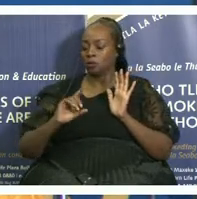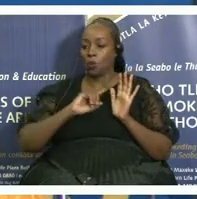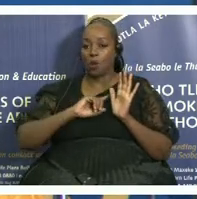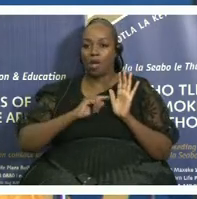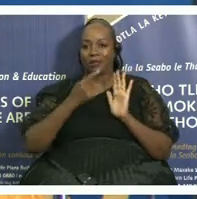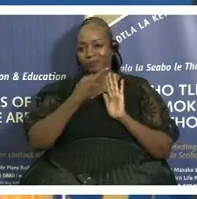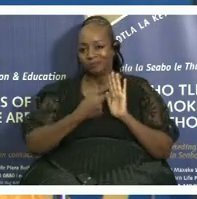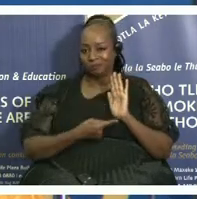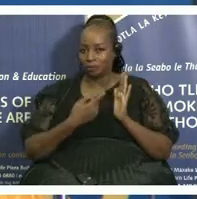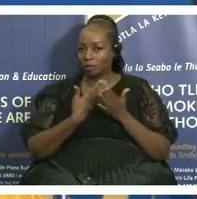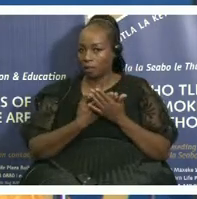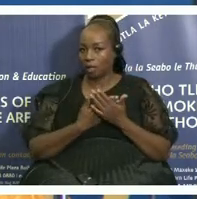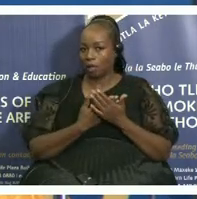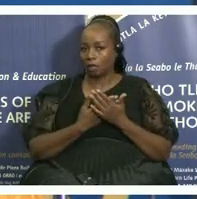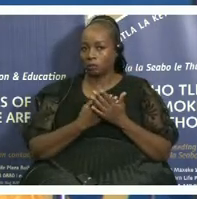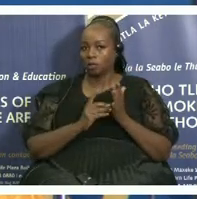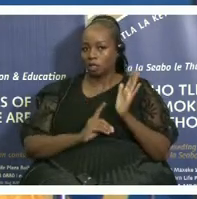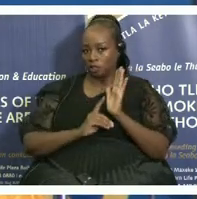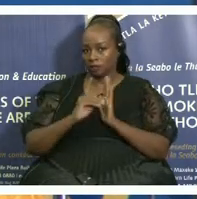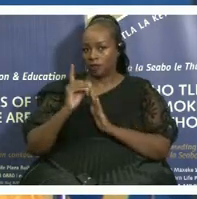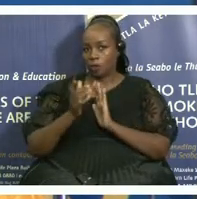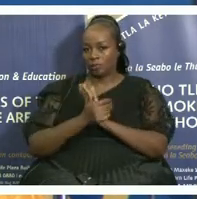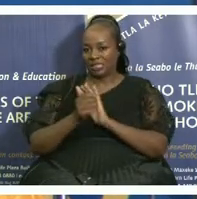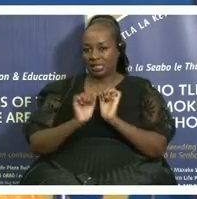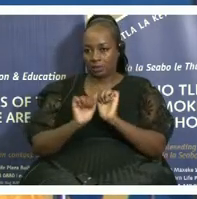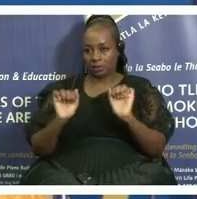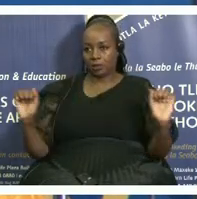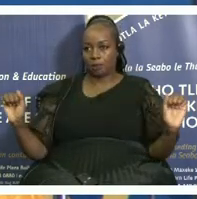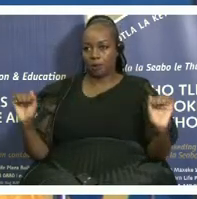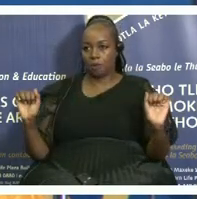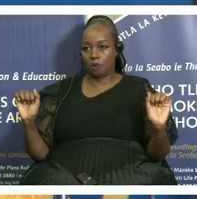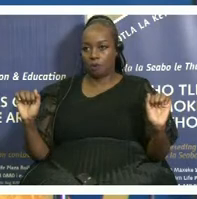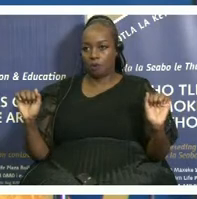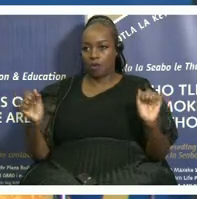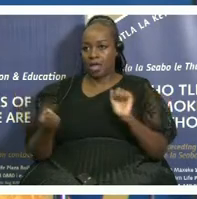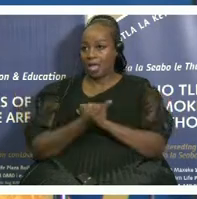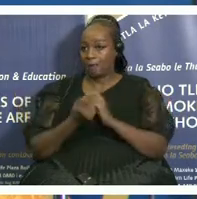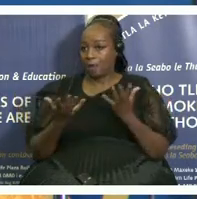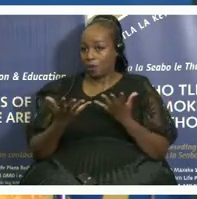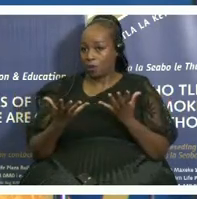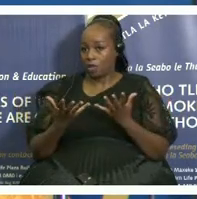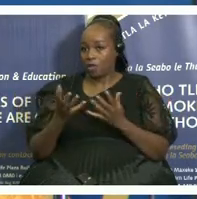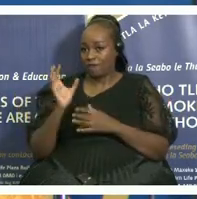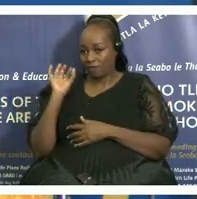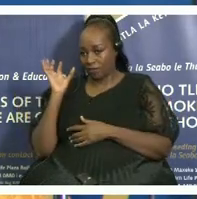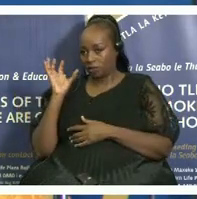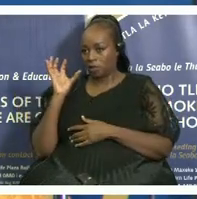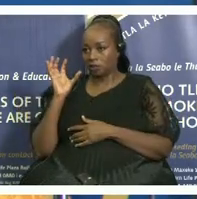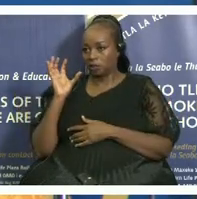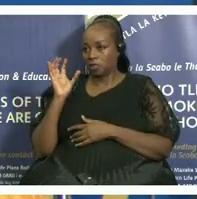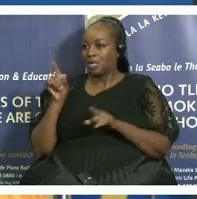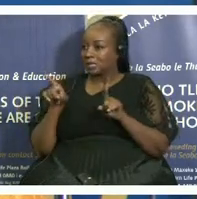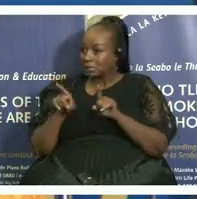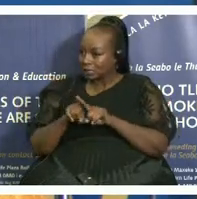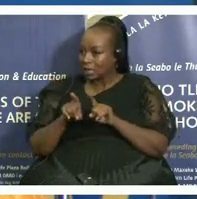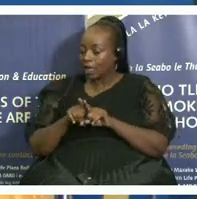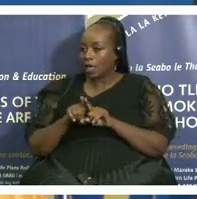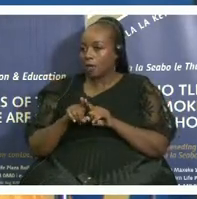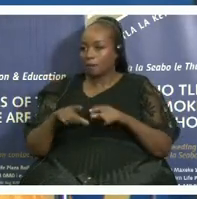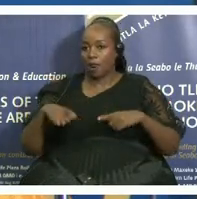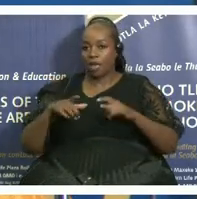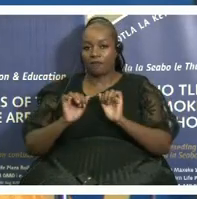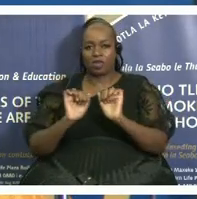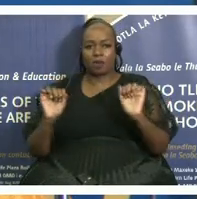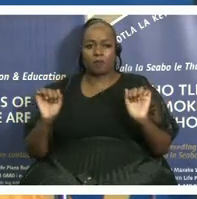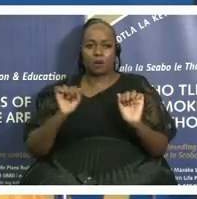tle ba developele talente ya bona kwano ba tle ba yetse le bona maphelo a bona gobane